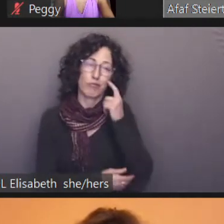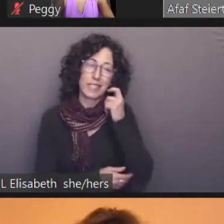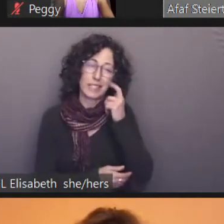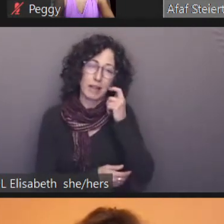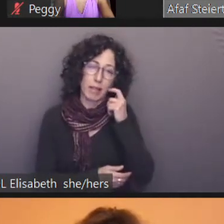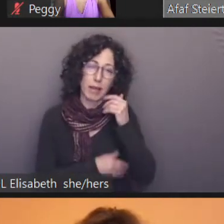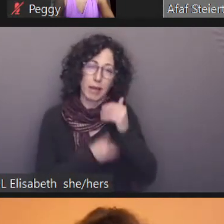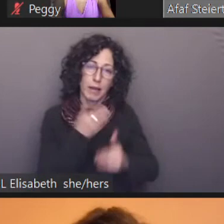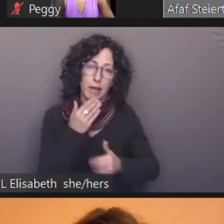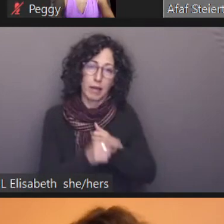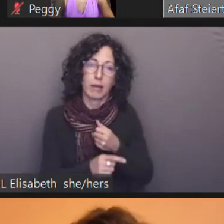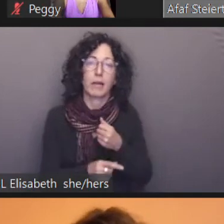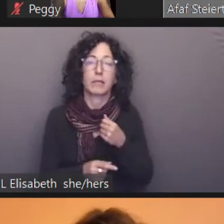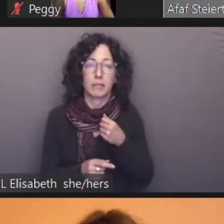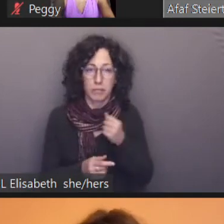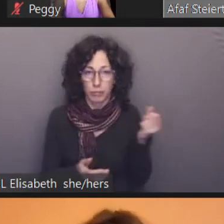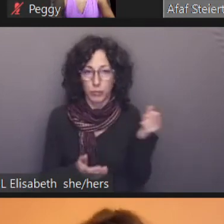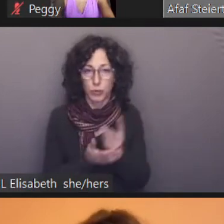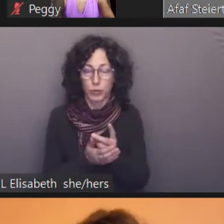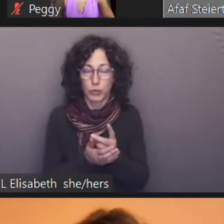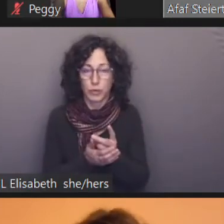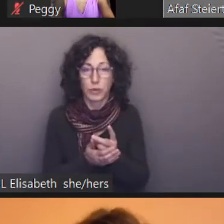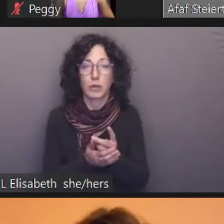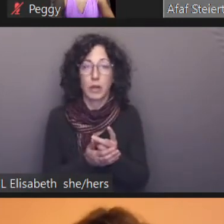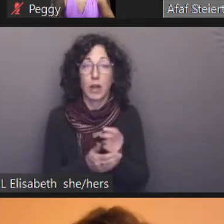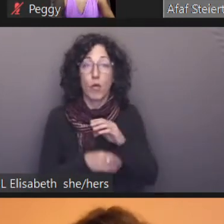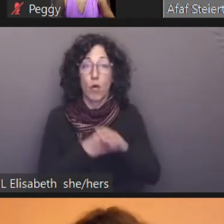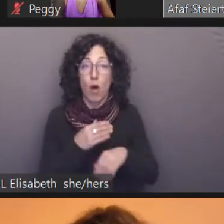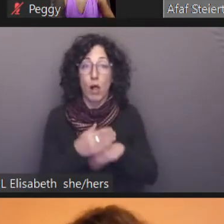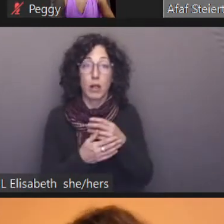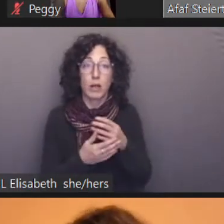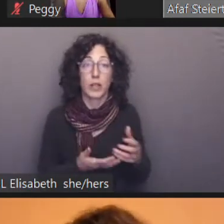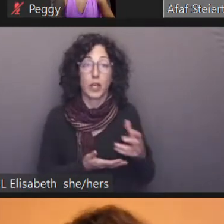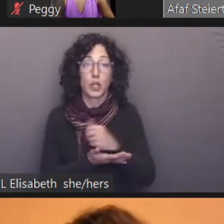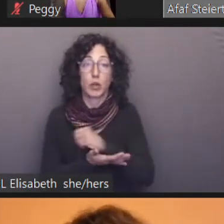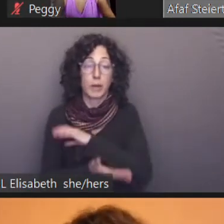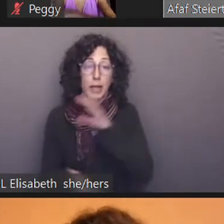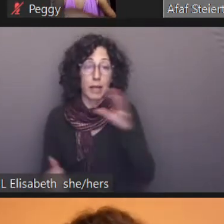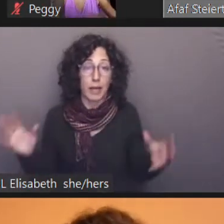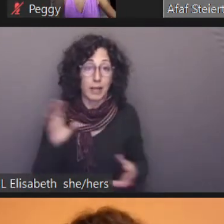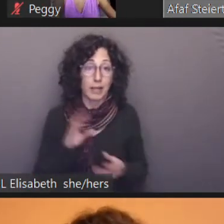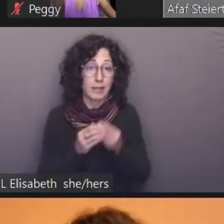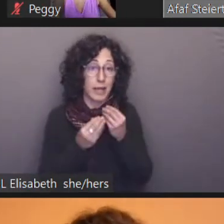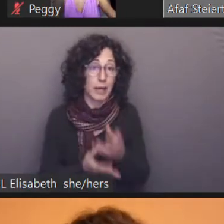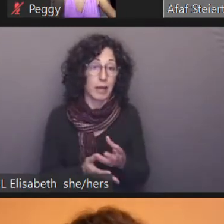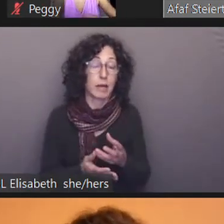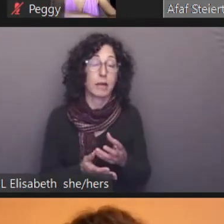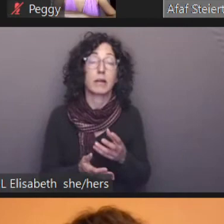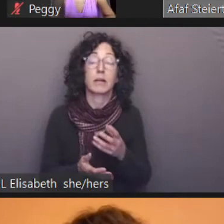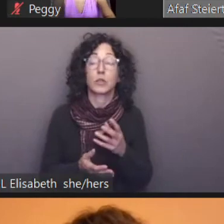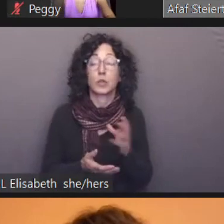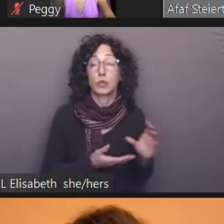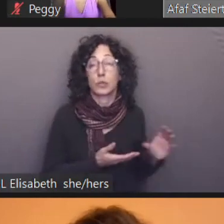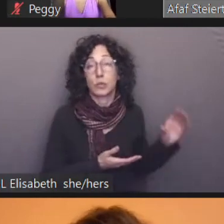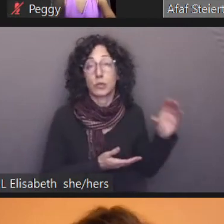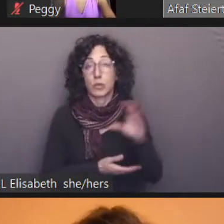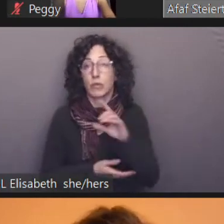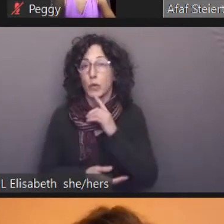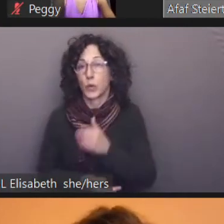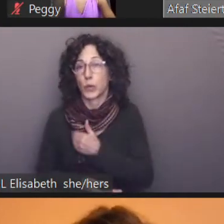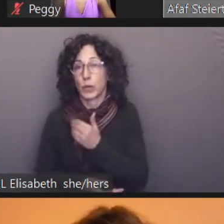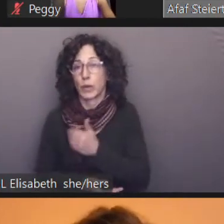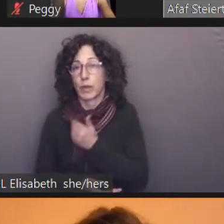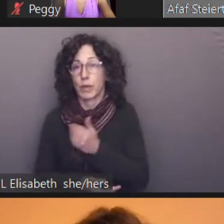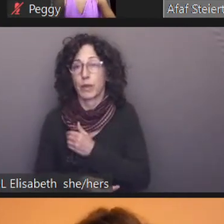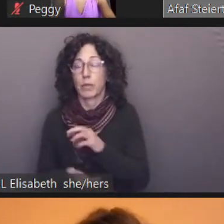the manufacturers to submit all of their accumulated data to get full approval for the vaccines. And we expect that that step